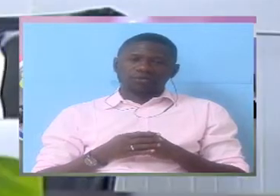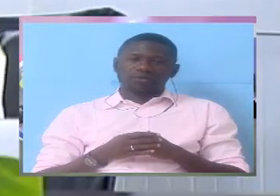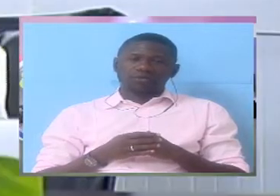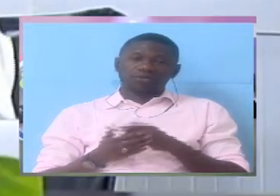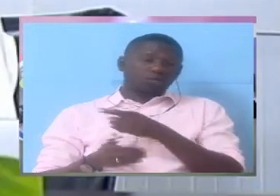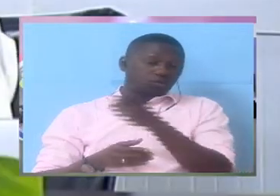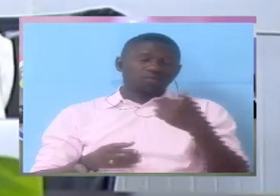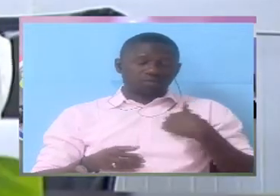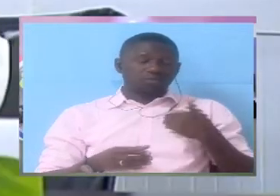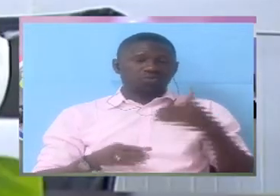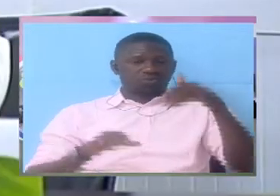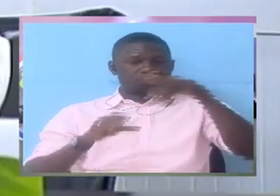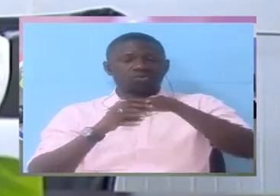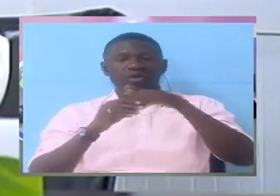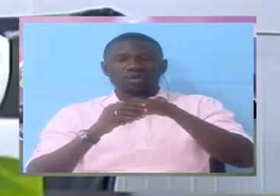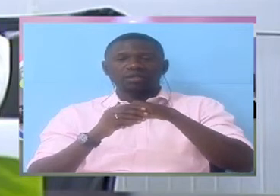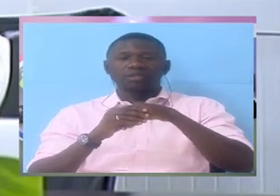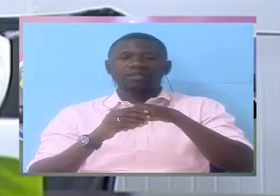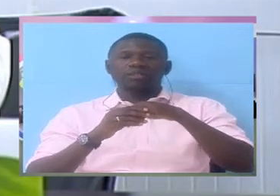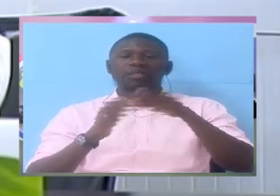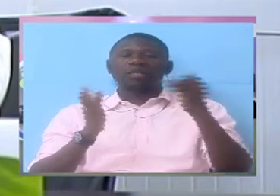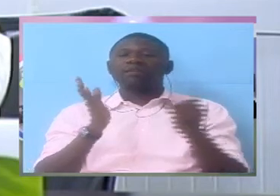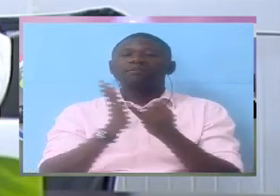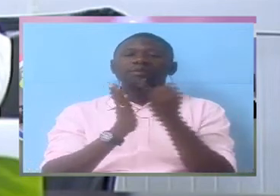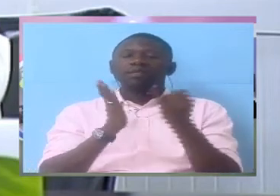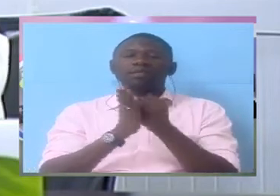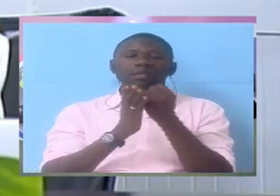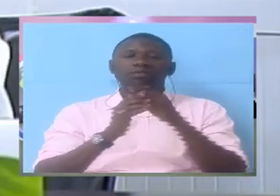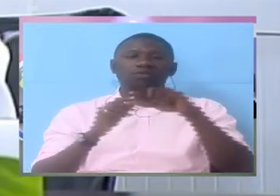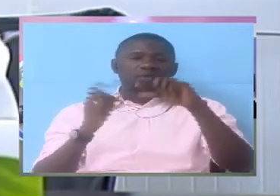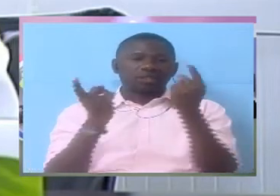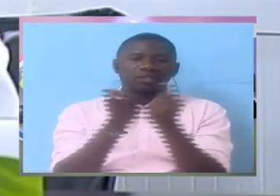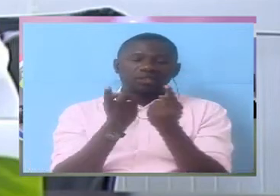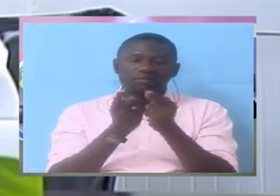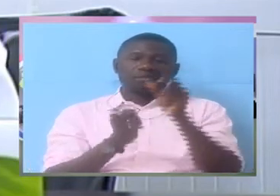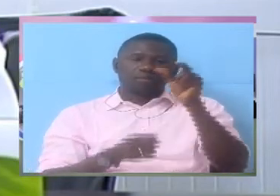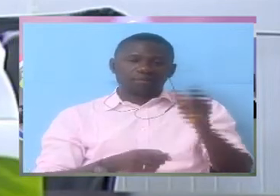the investigators. Kuruyena kafu kisi kisi laluma. But